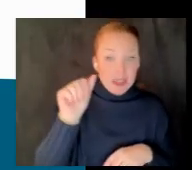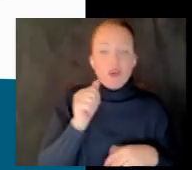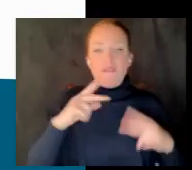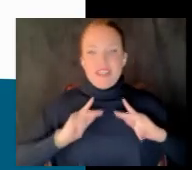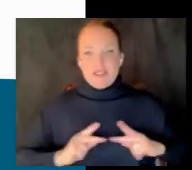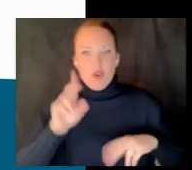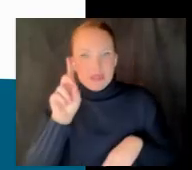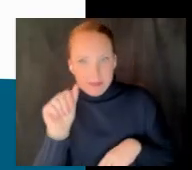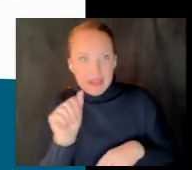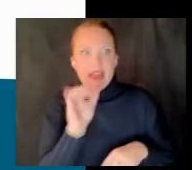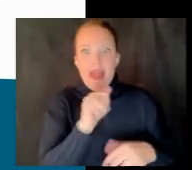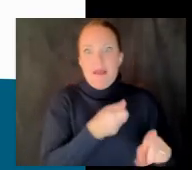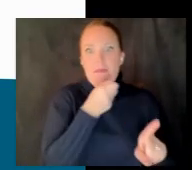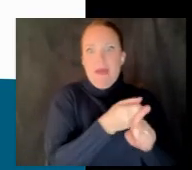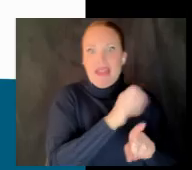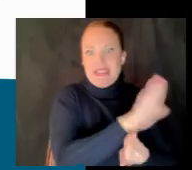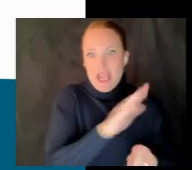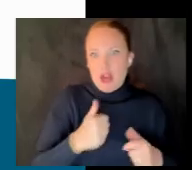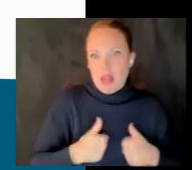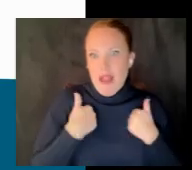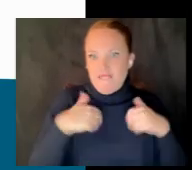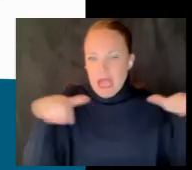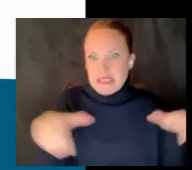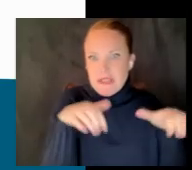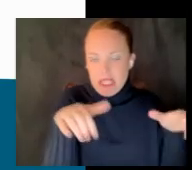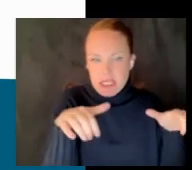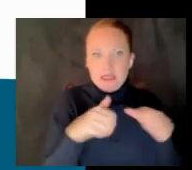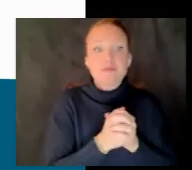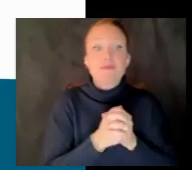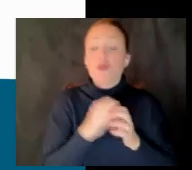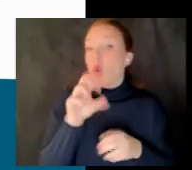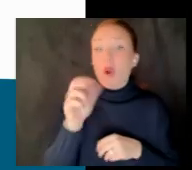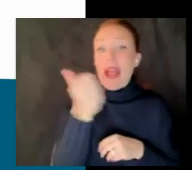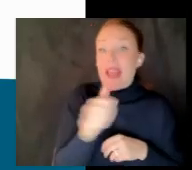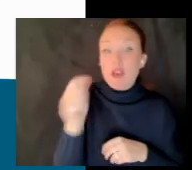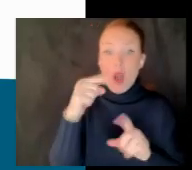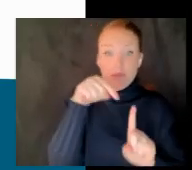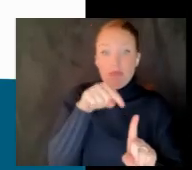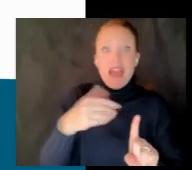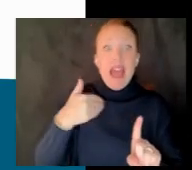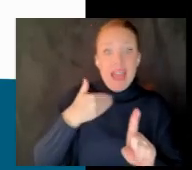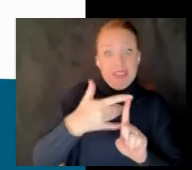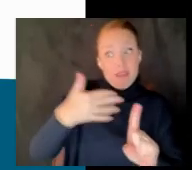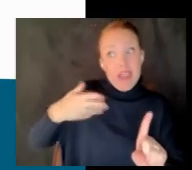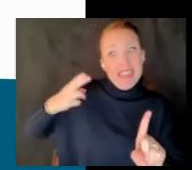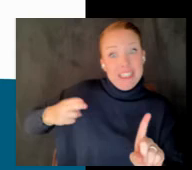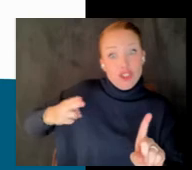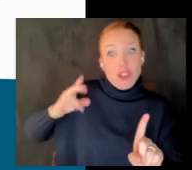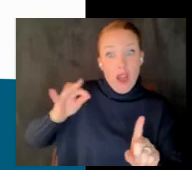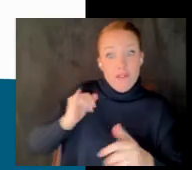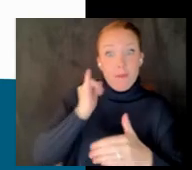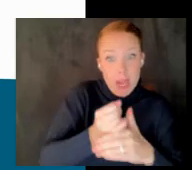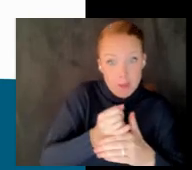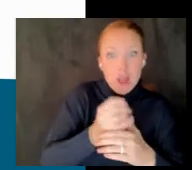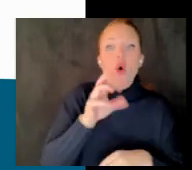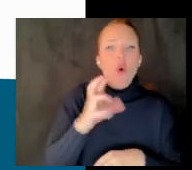major life activities. This definition also extends to individuals with a record of such impairment or those who are regarded as